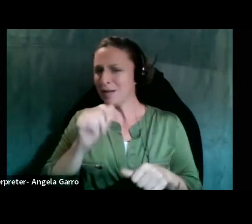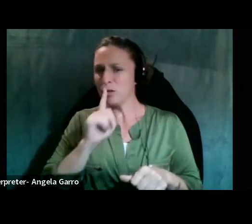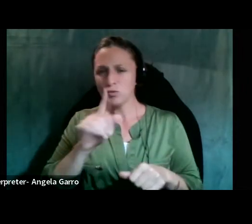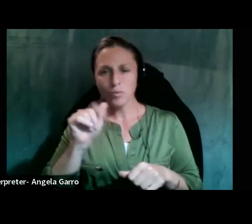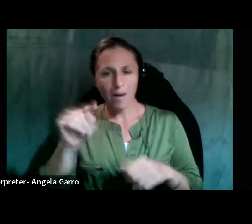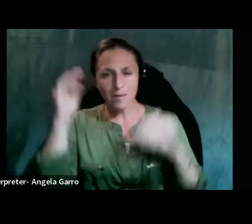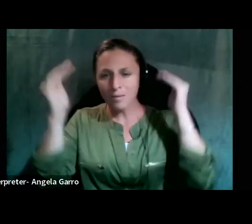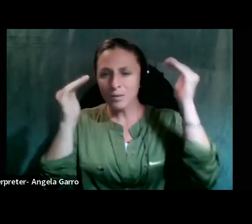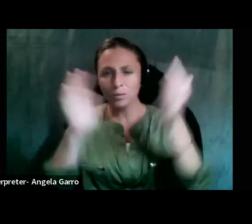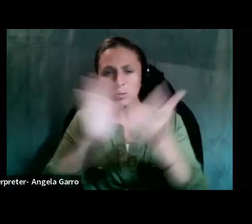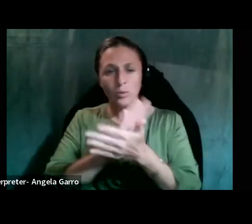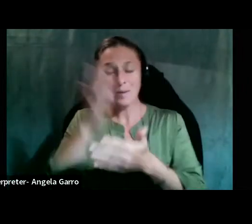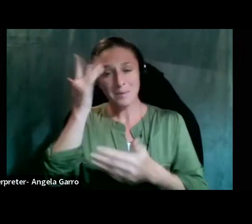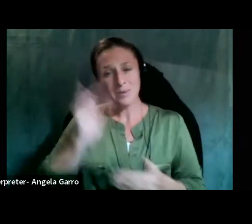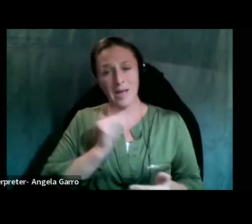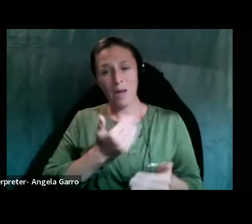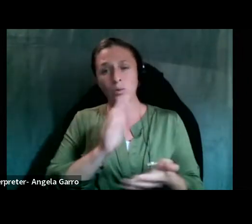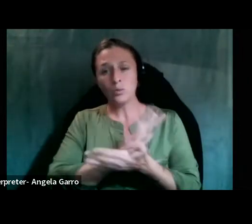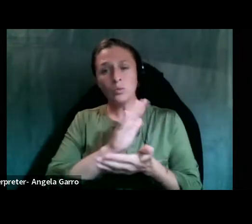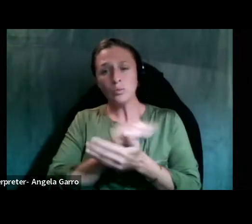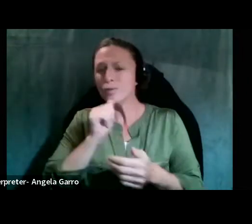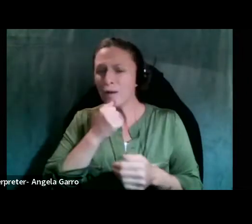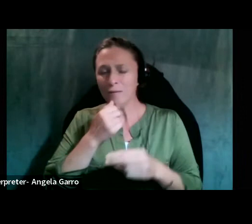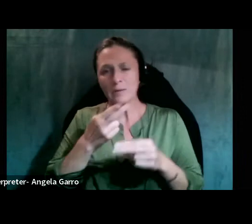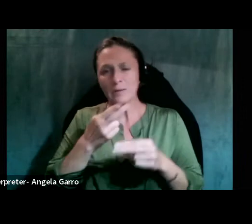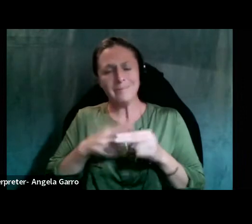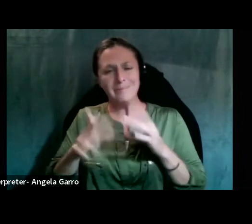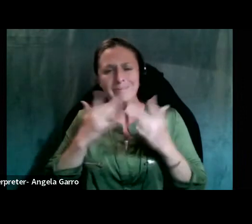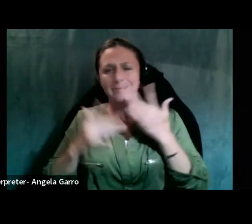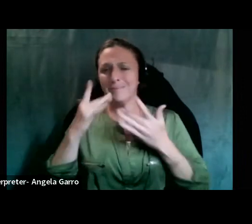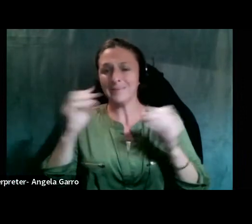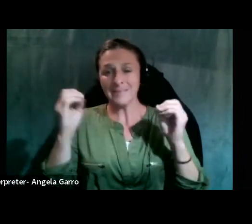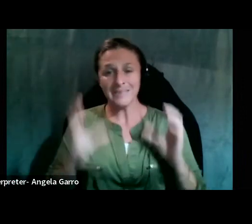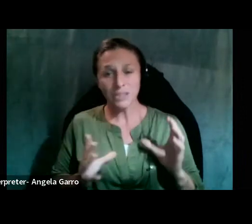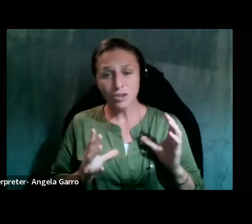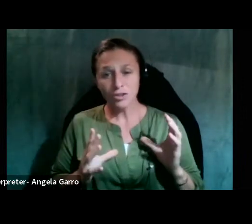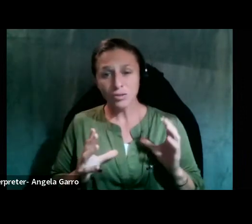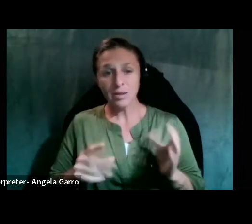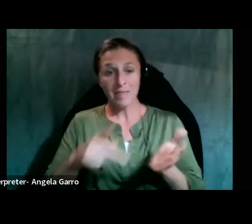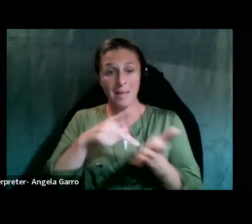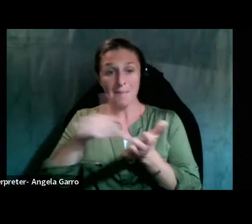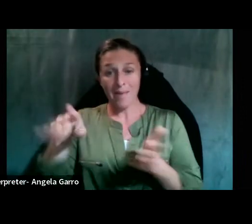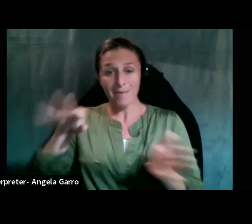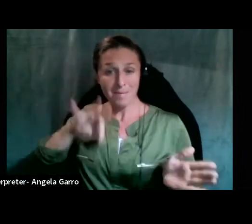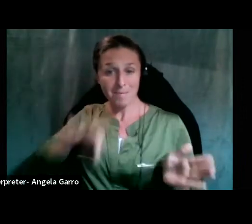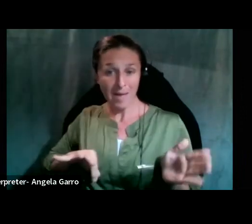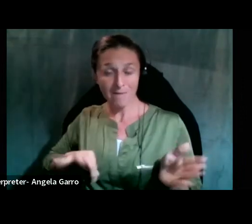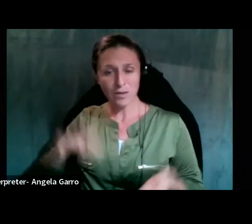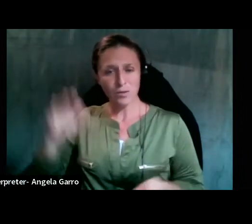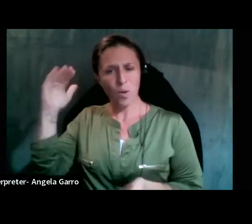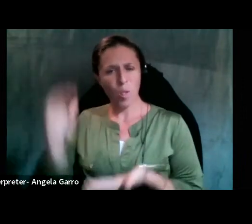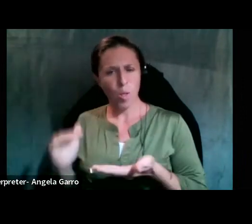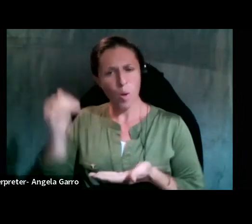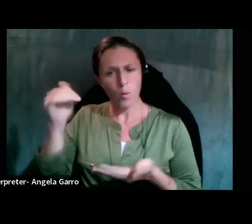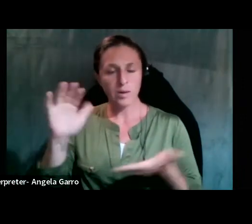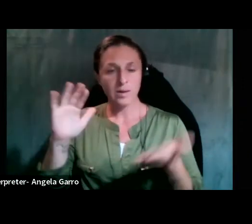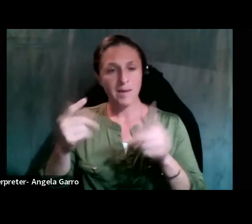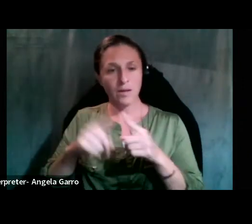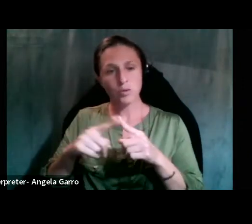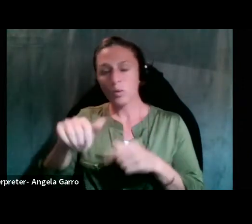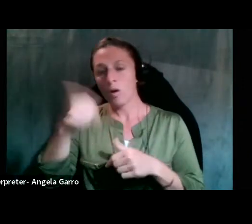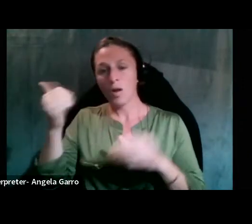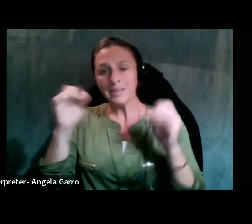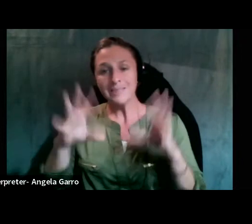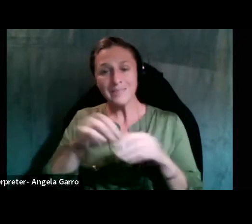because our school suffers from a chronic shortage of teachers. The pay and benefits are lower than for the other teachers in the